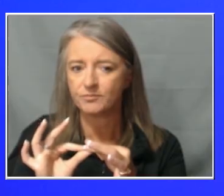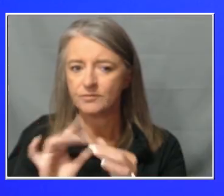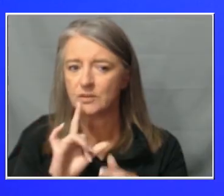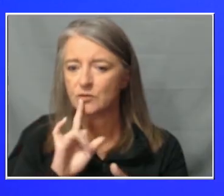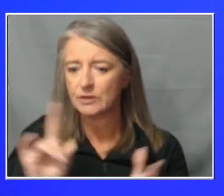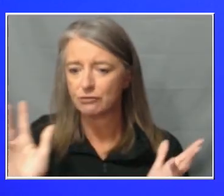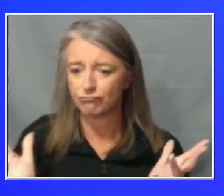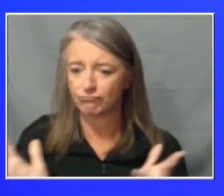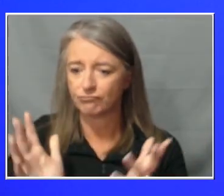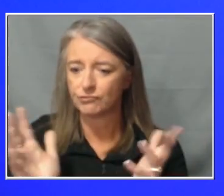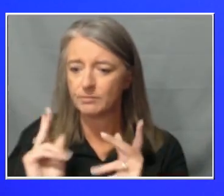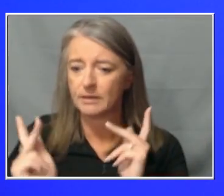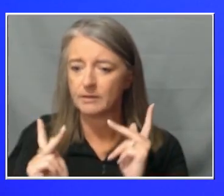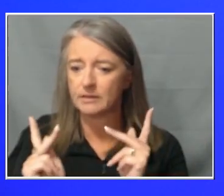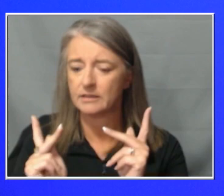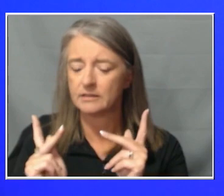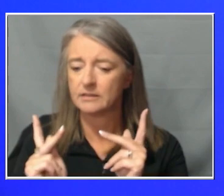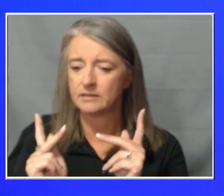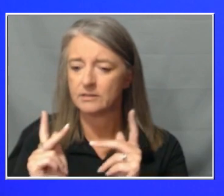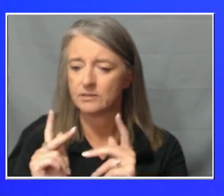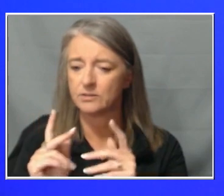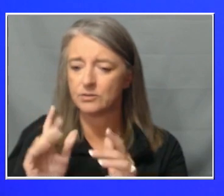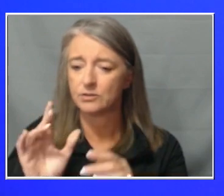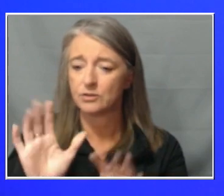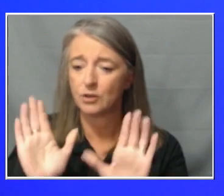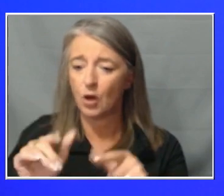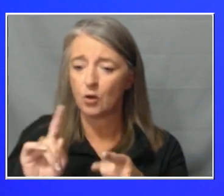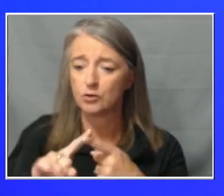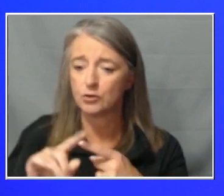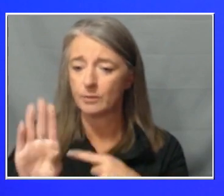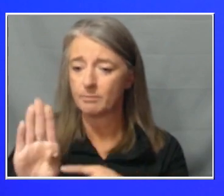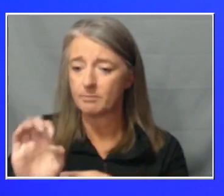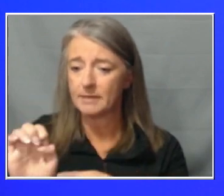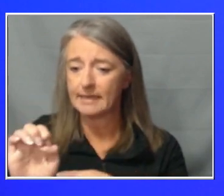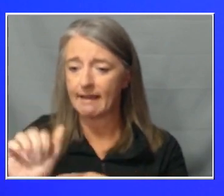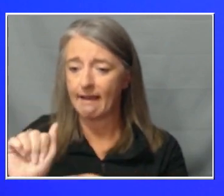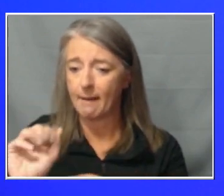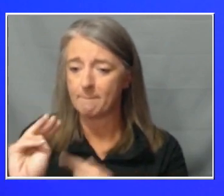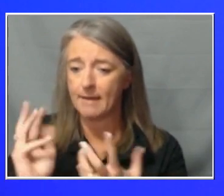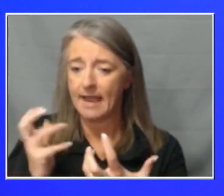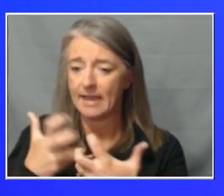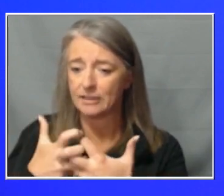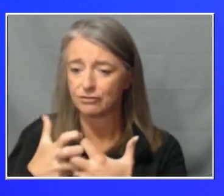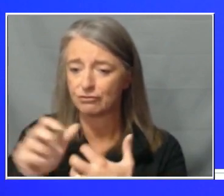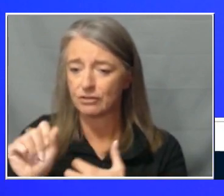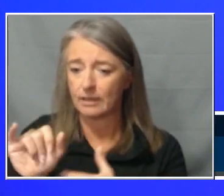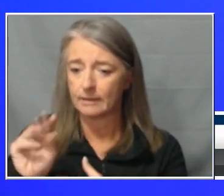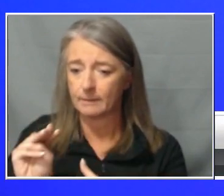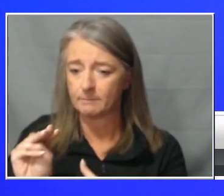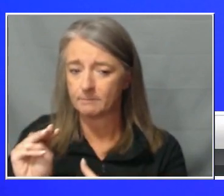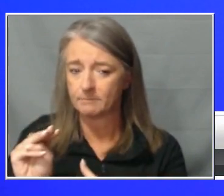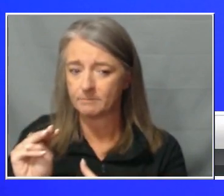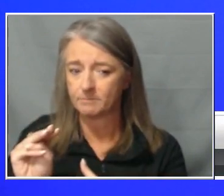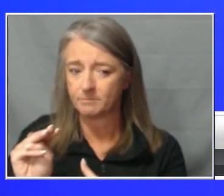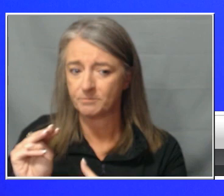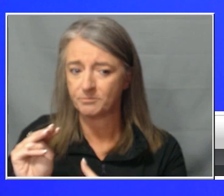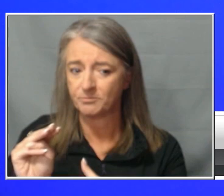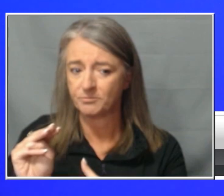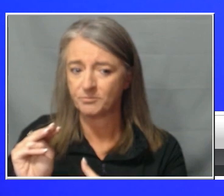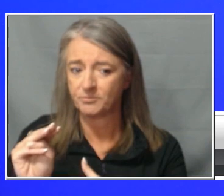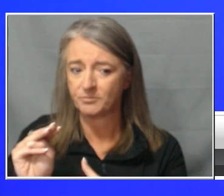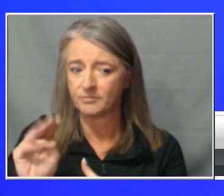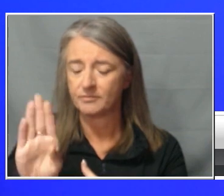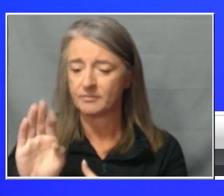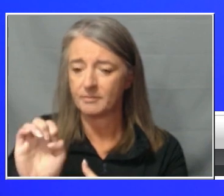encourage people to go to be the match, see if you're a candidate to potentially save the life of another person through a simple process of a cheek